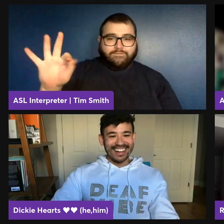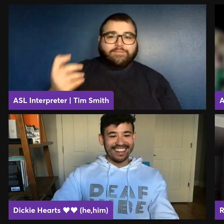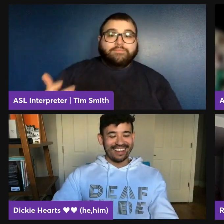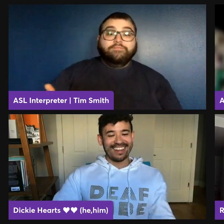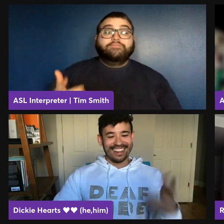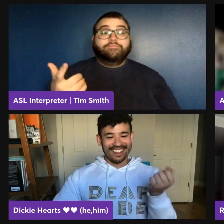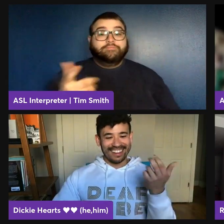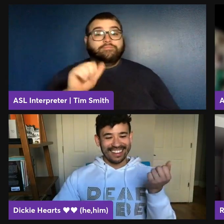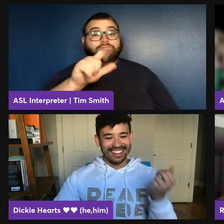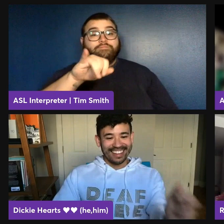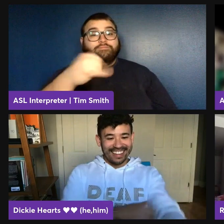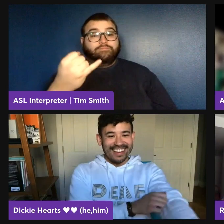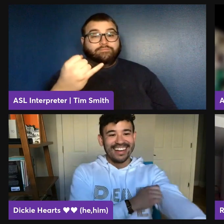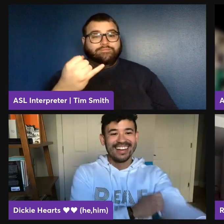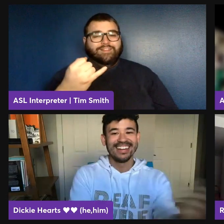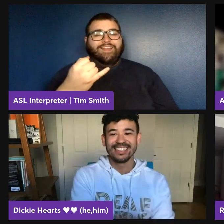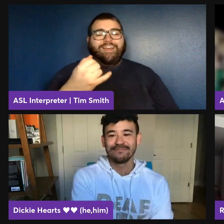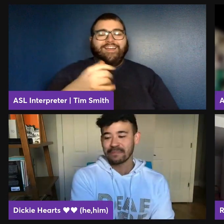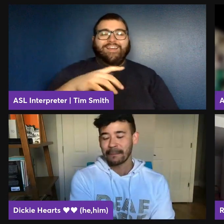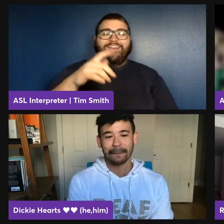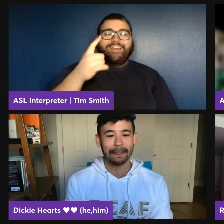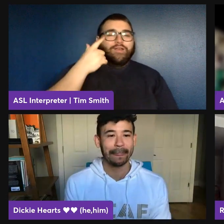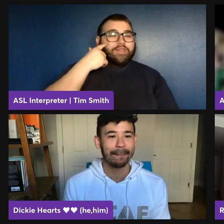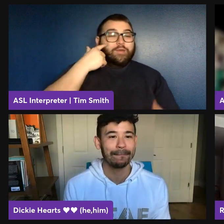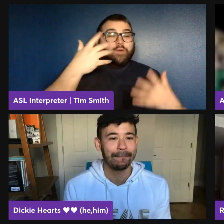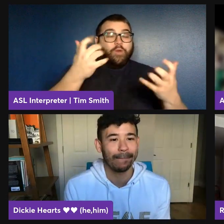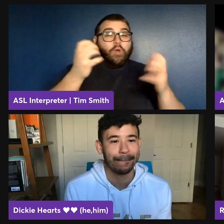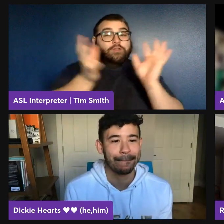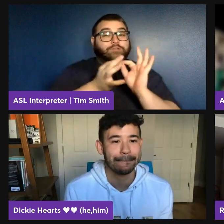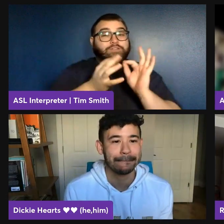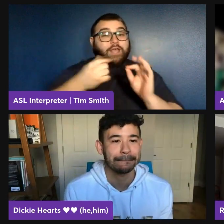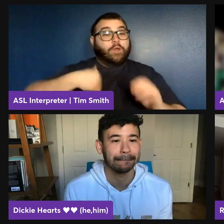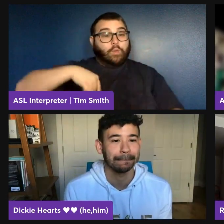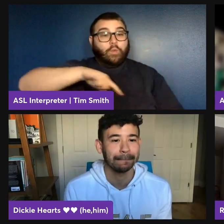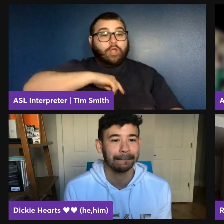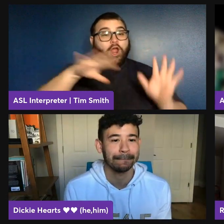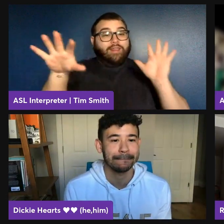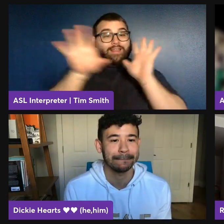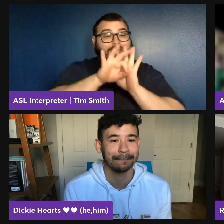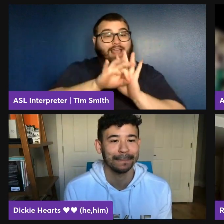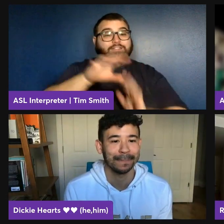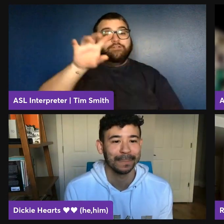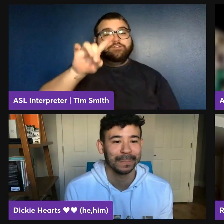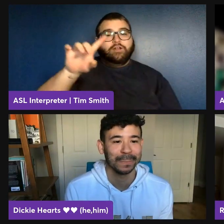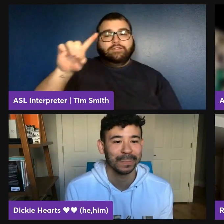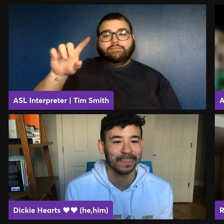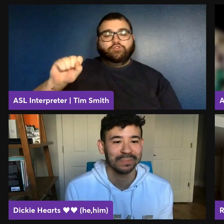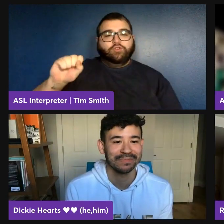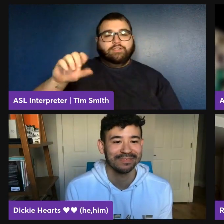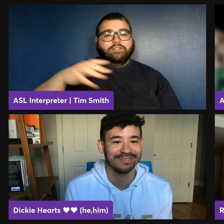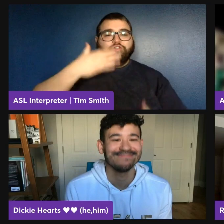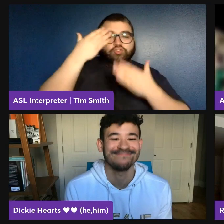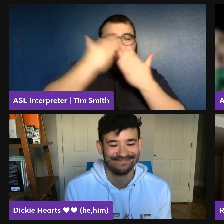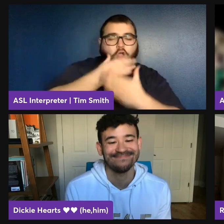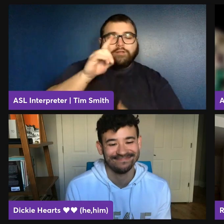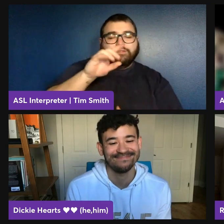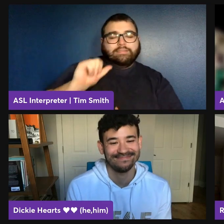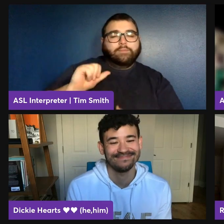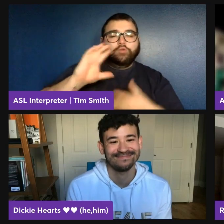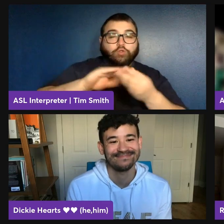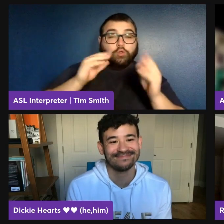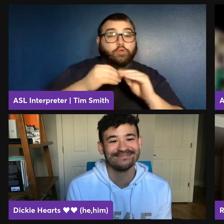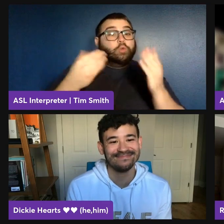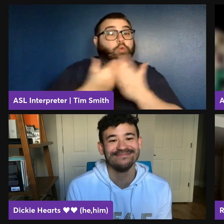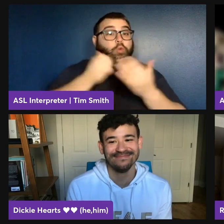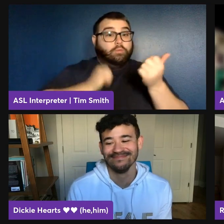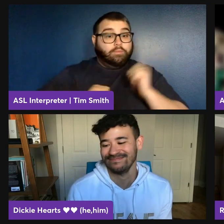So I think what we want to say is that we are the cast of Dark Disabled Stories, which is a new play